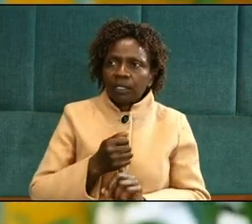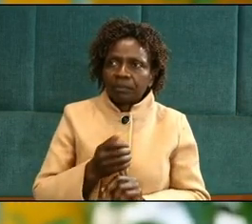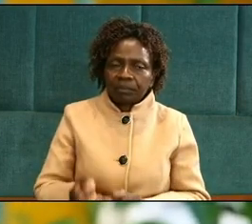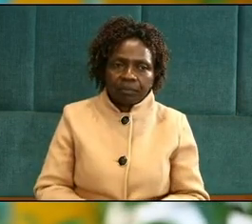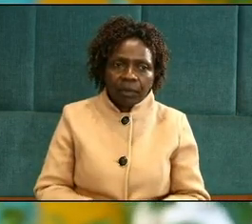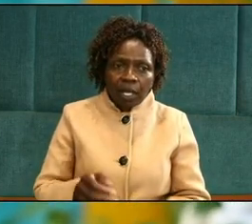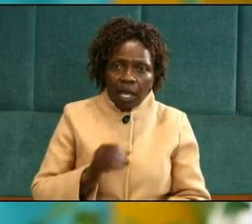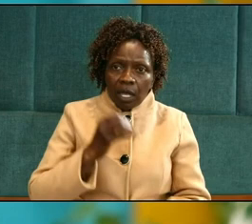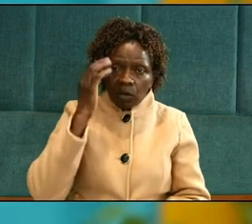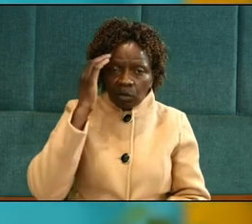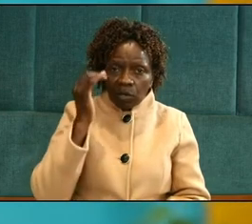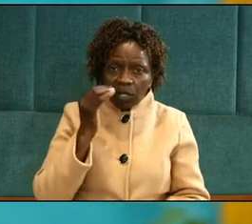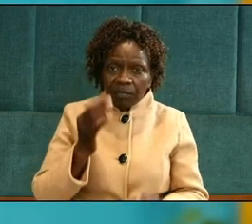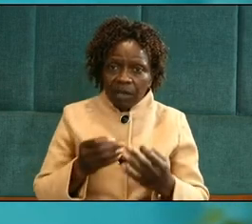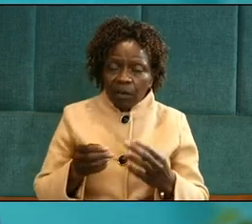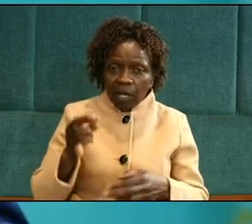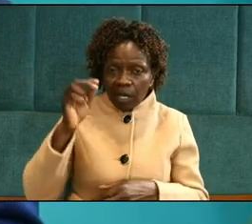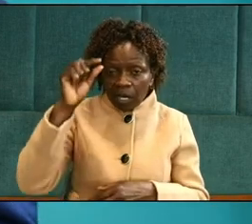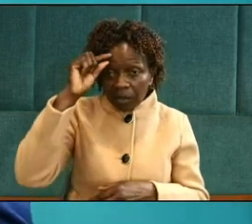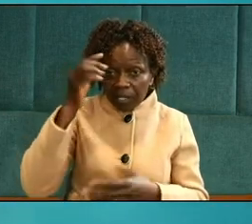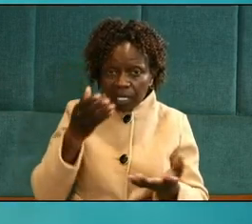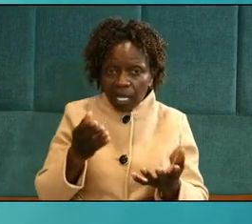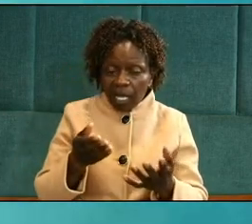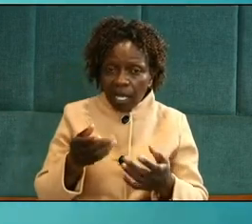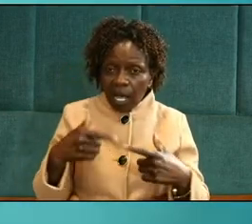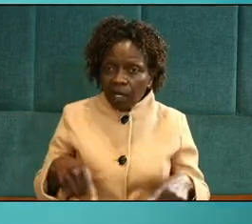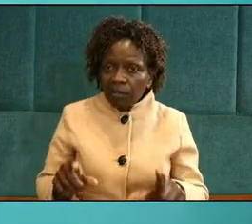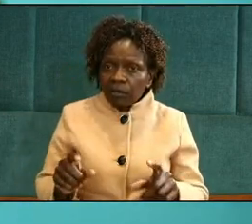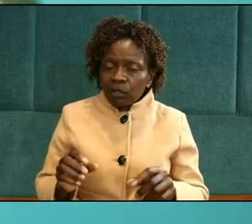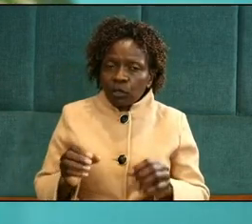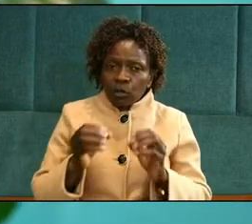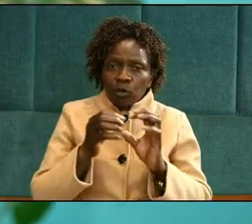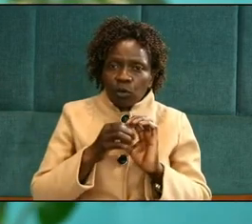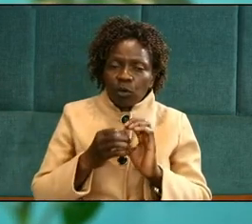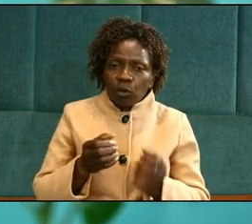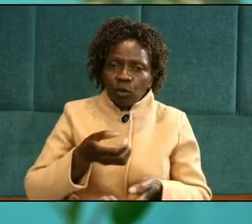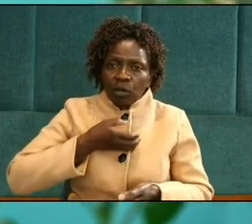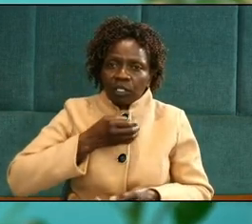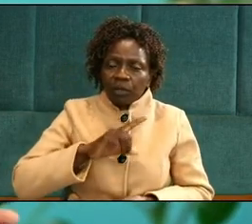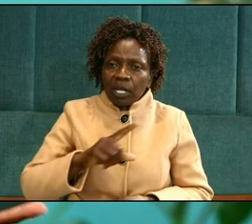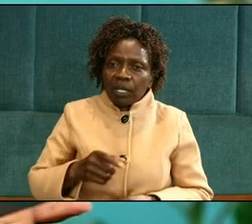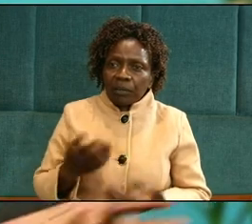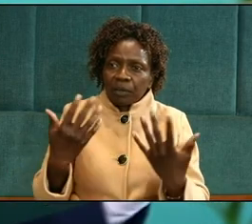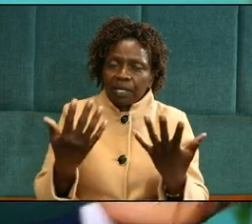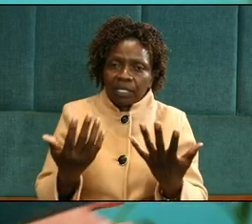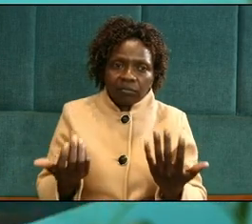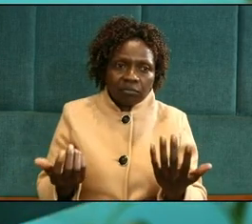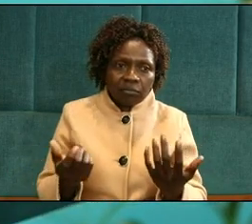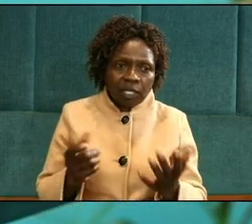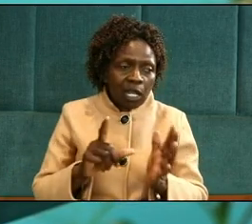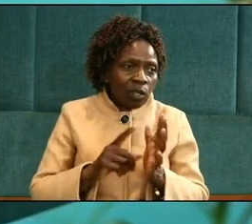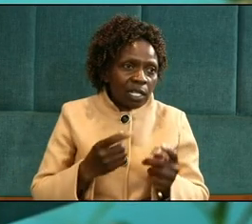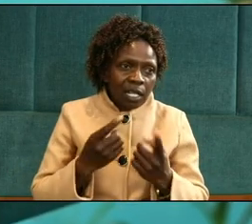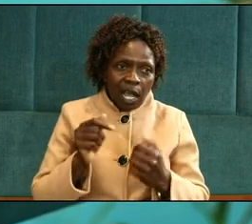I don't know if our legal framework here allows for co-ownership of land, property, and all those things. Lawyers